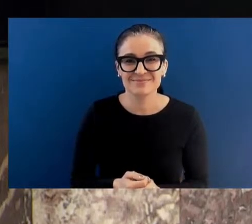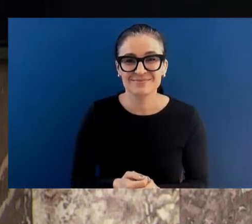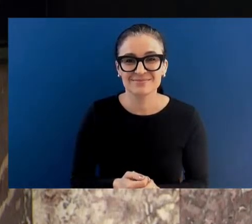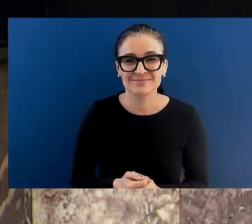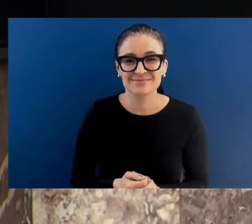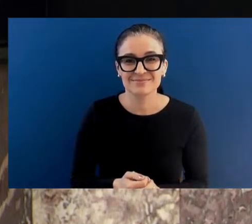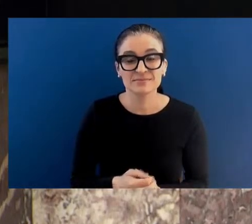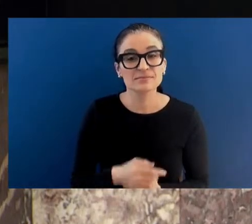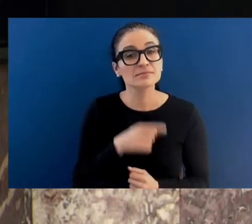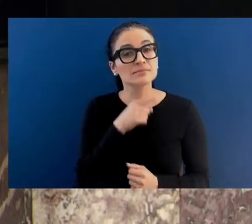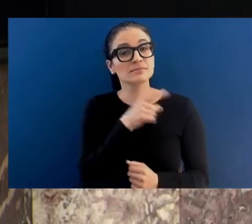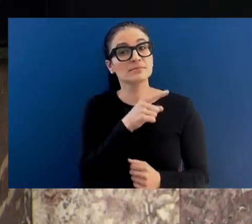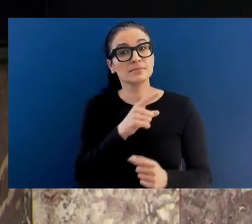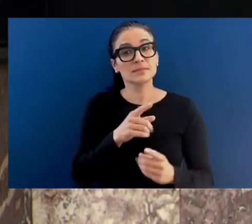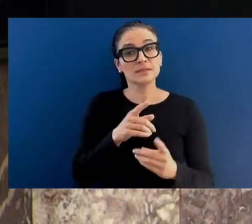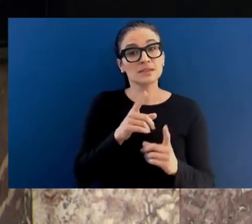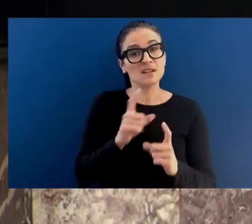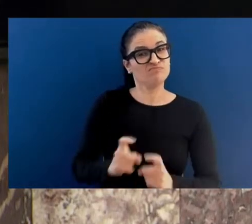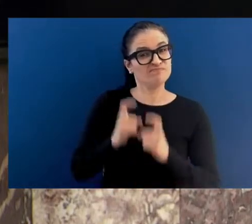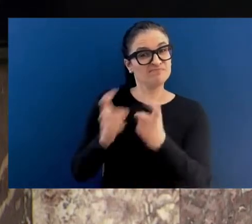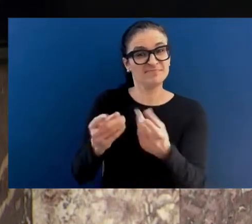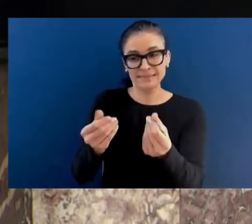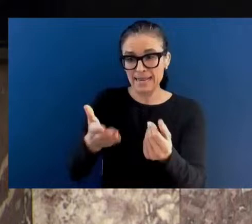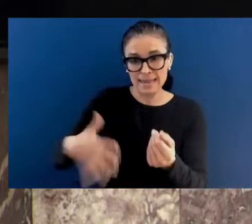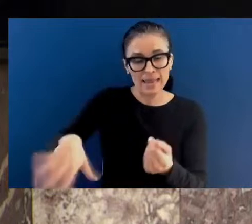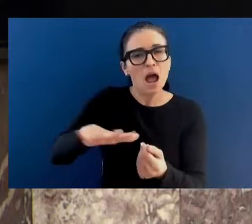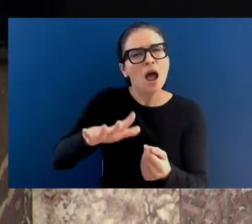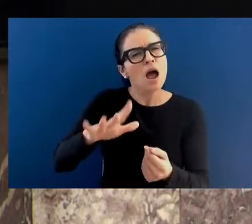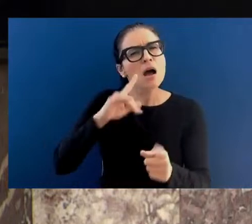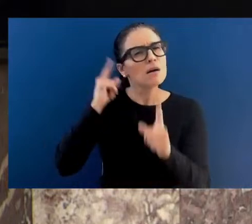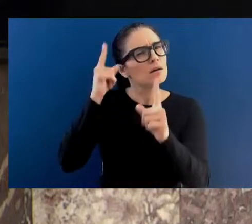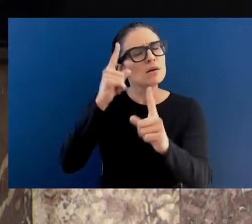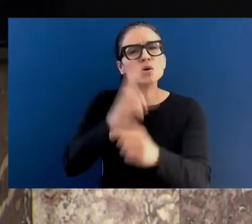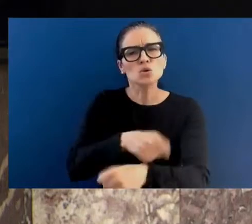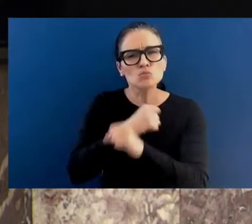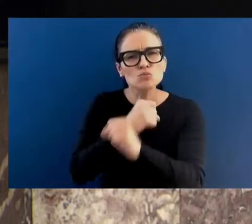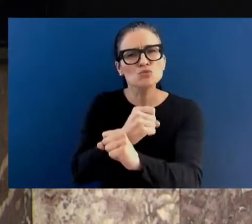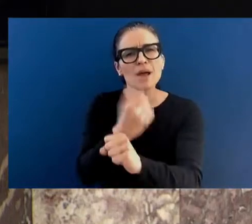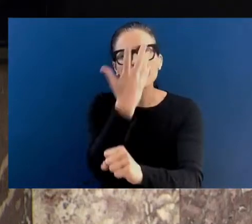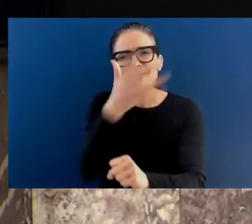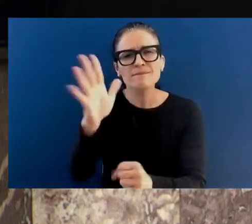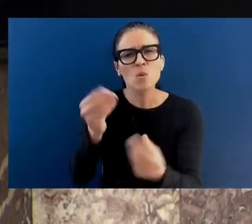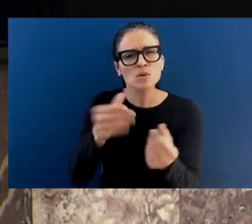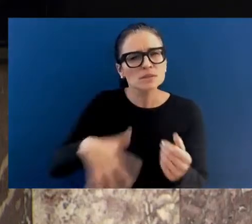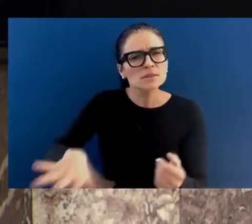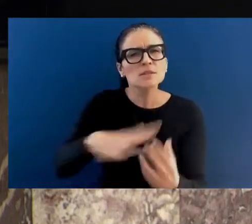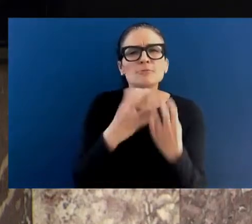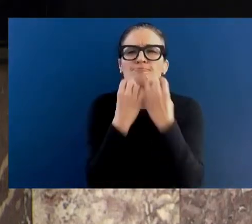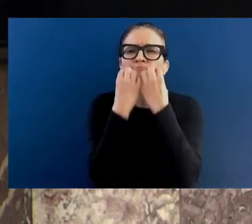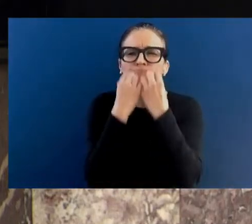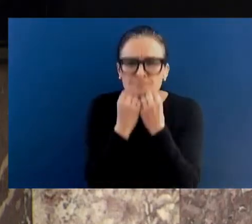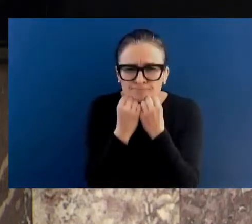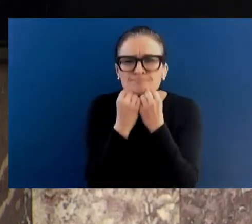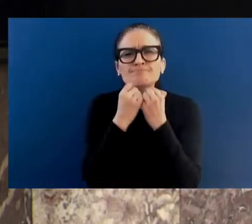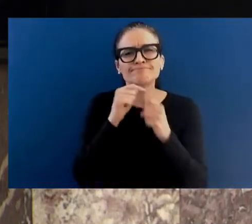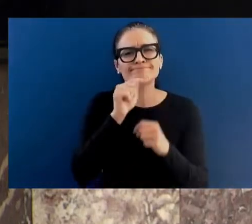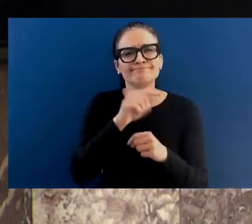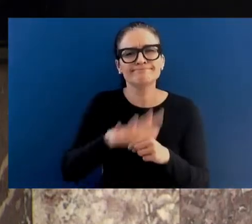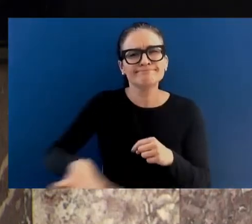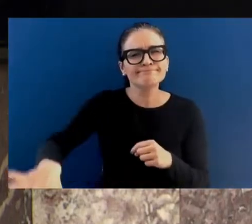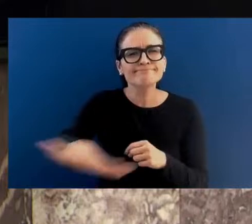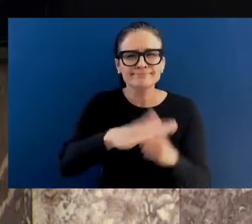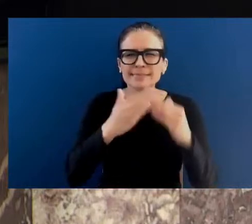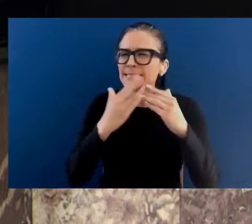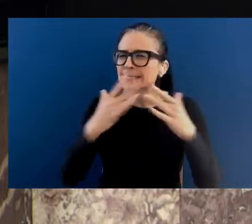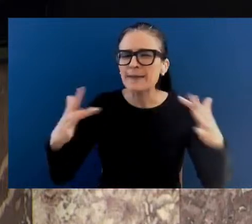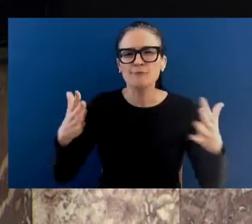protected forest and riparian area that supports biodiversity while preserving ecosystems and wild habitat. Bob, from an early age,